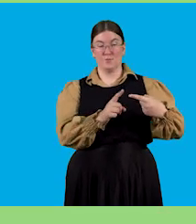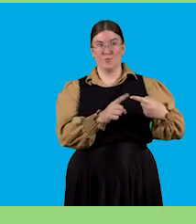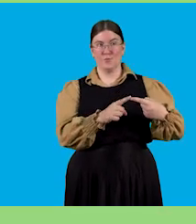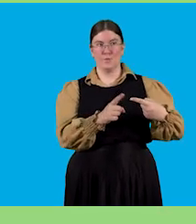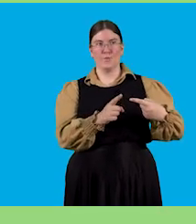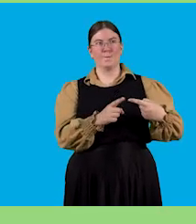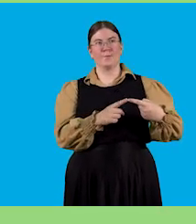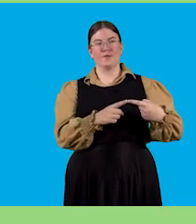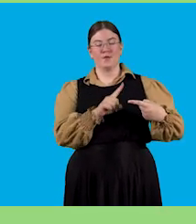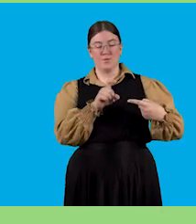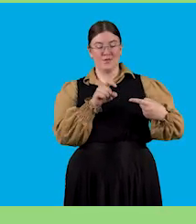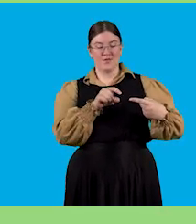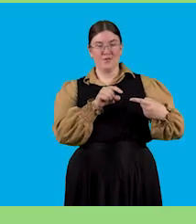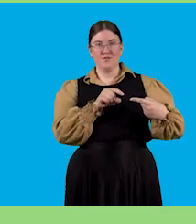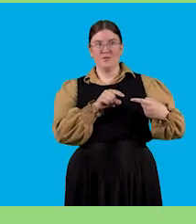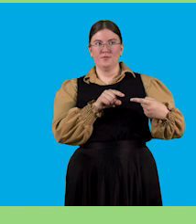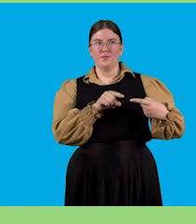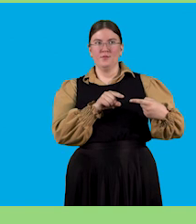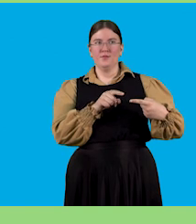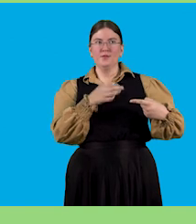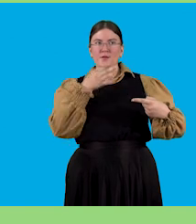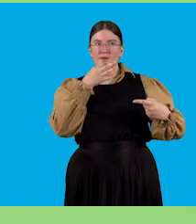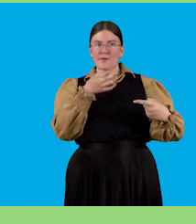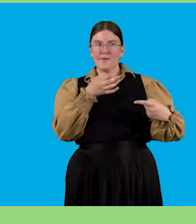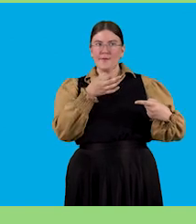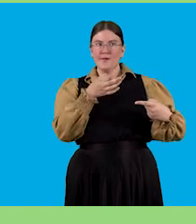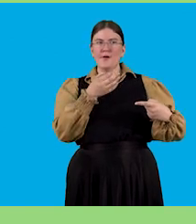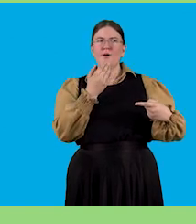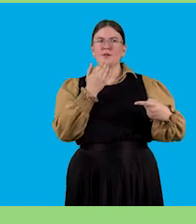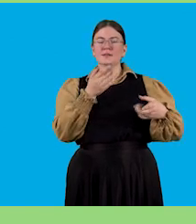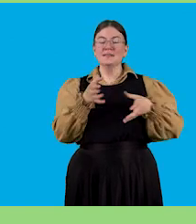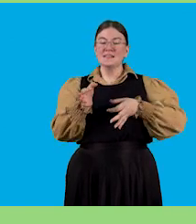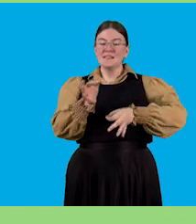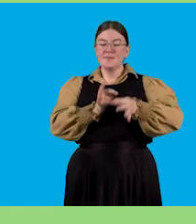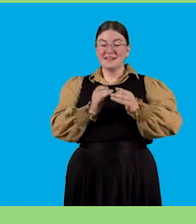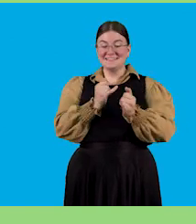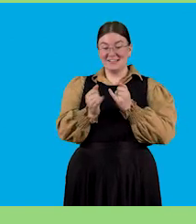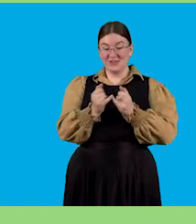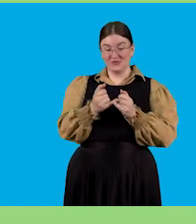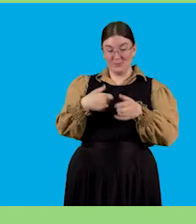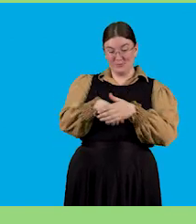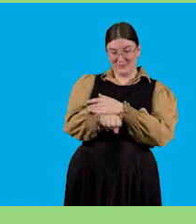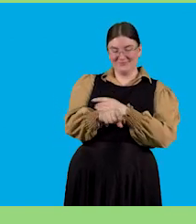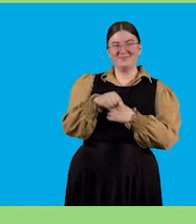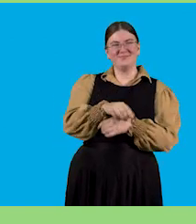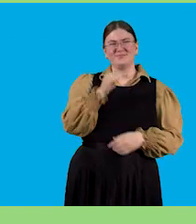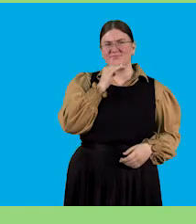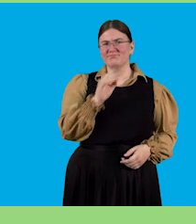a question here that instructs us to define the term sexual